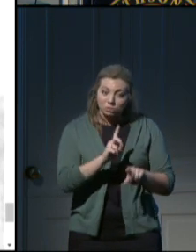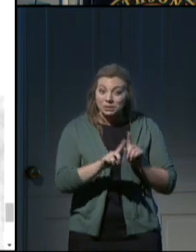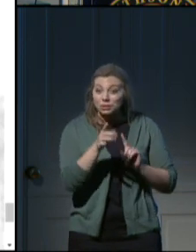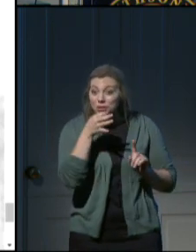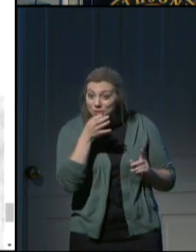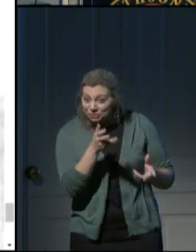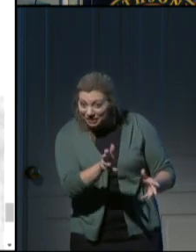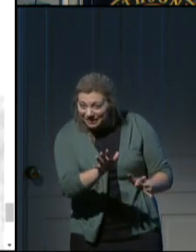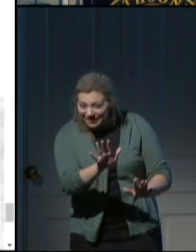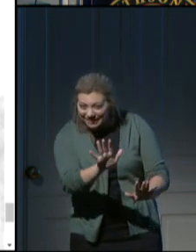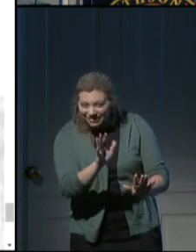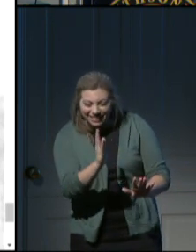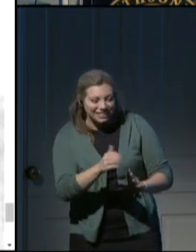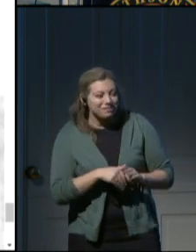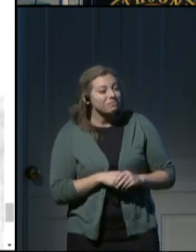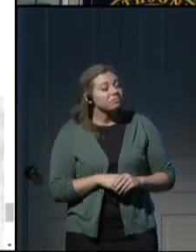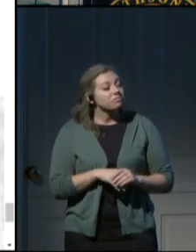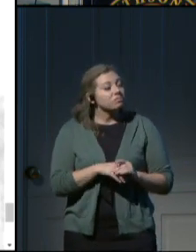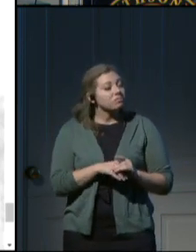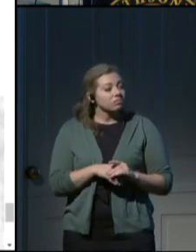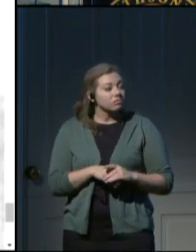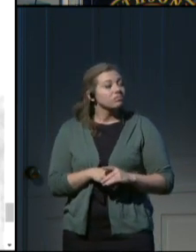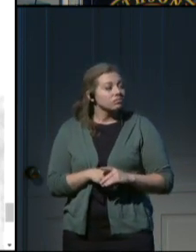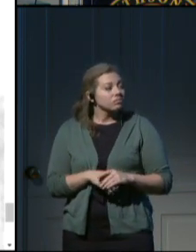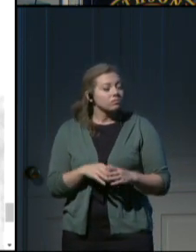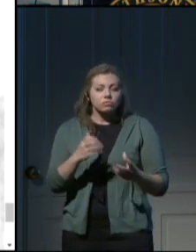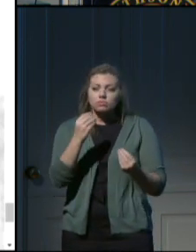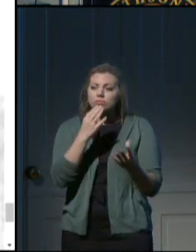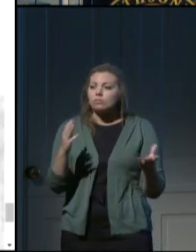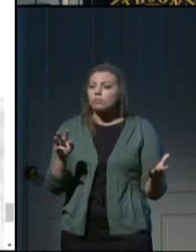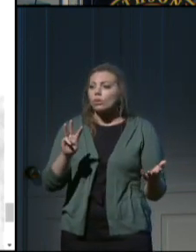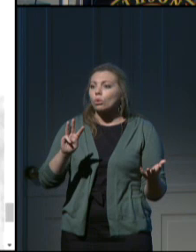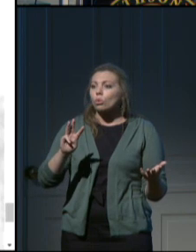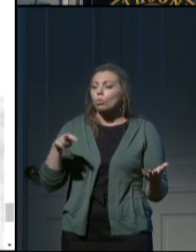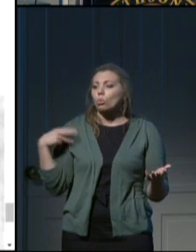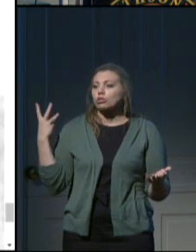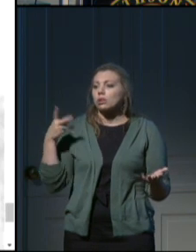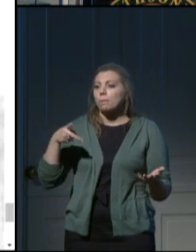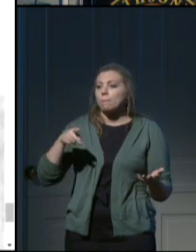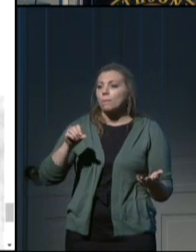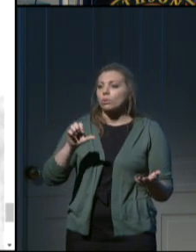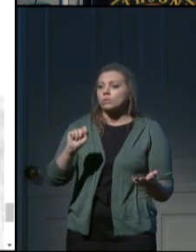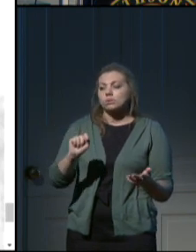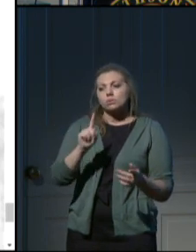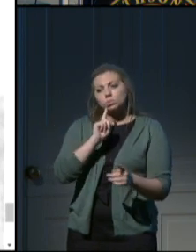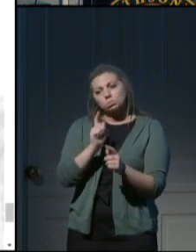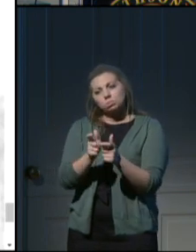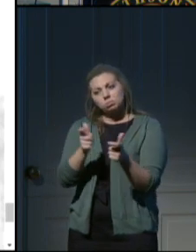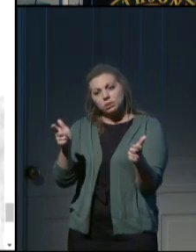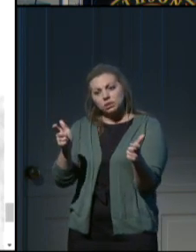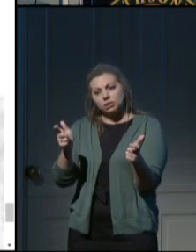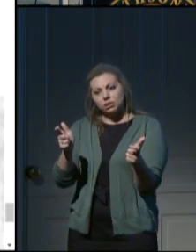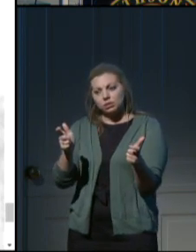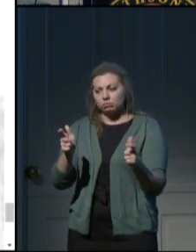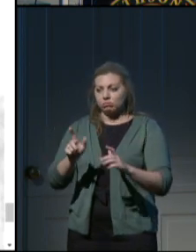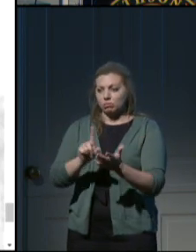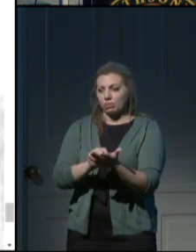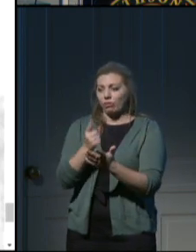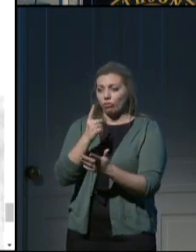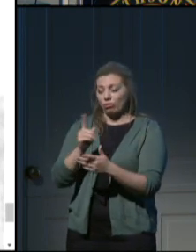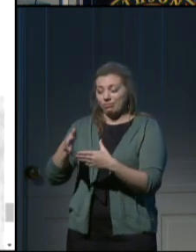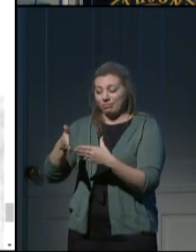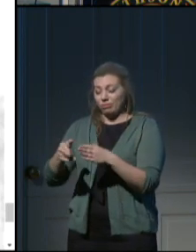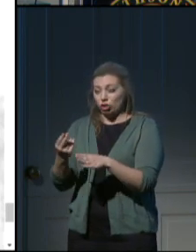done. Basically, I wanted to say that the Washington Post is a pretty large publication for an end user.